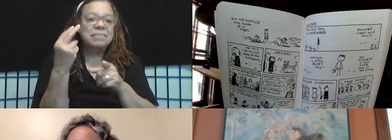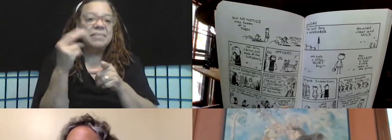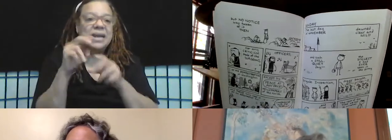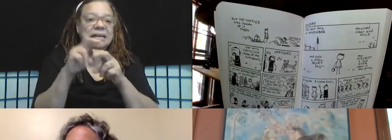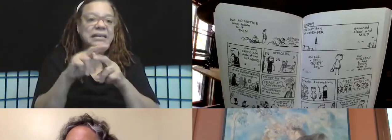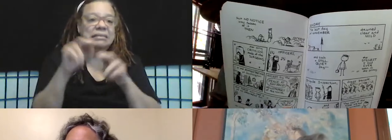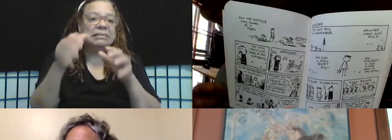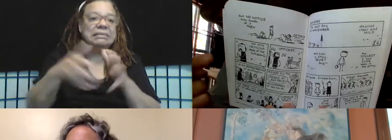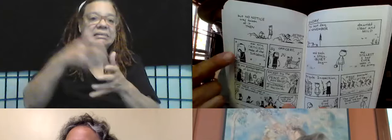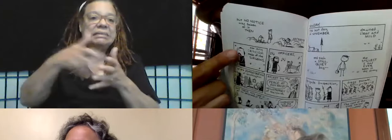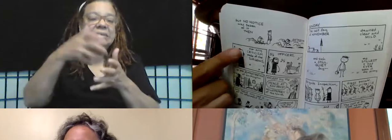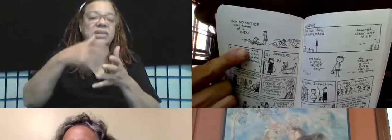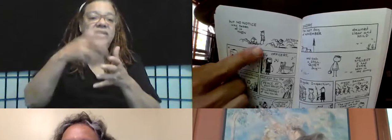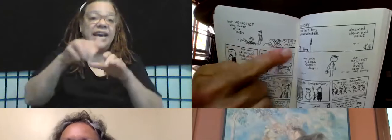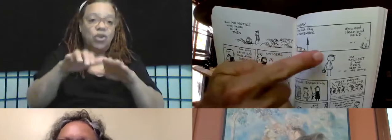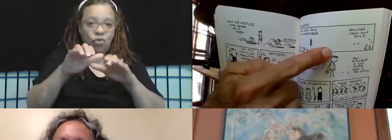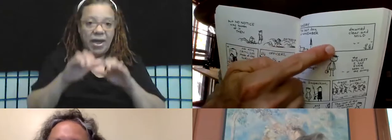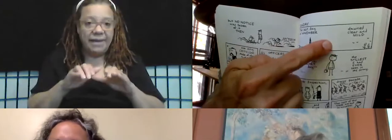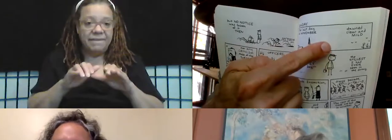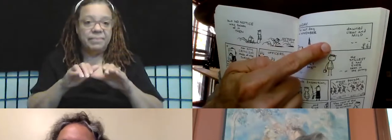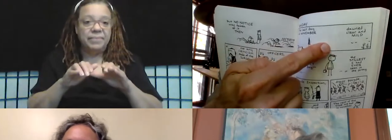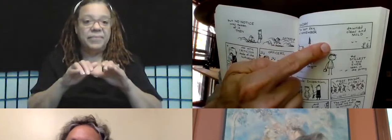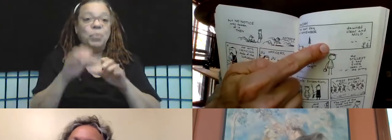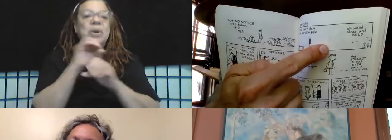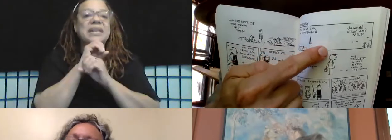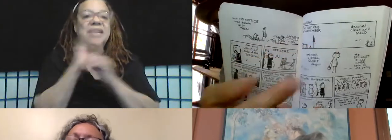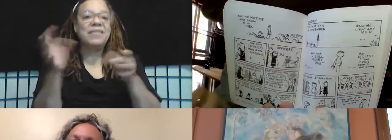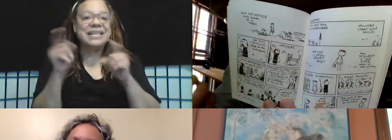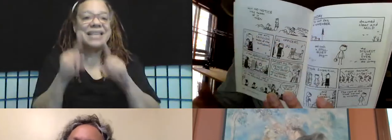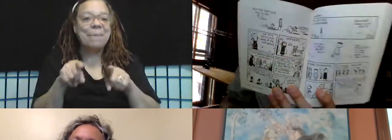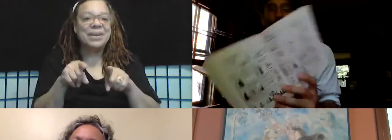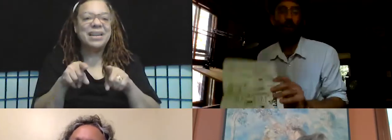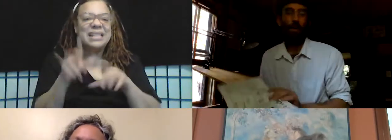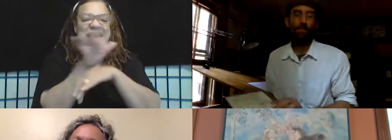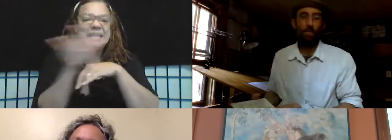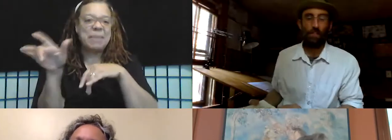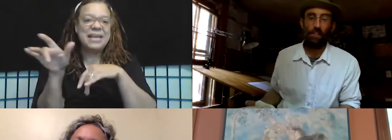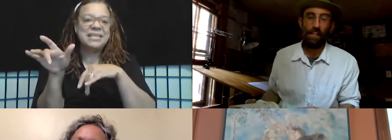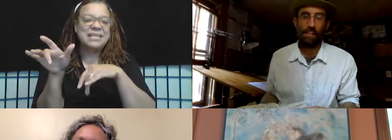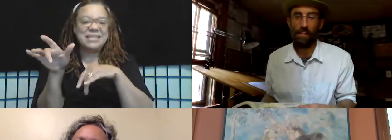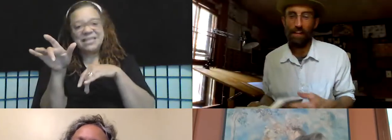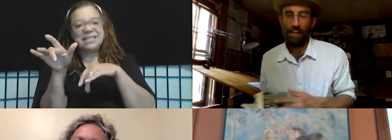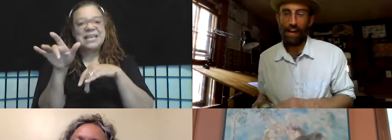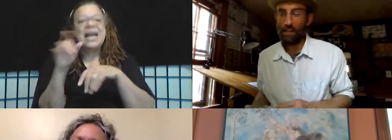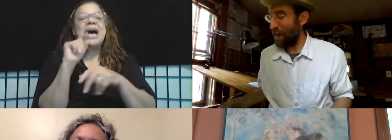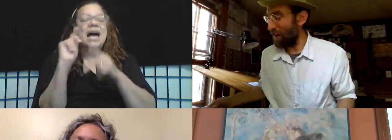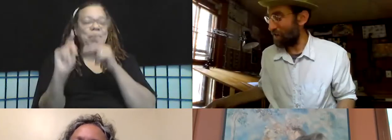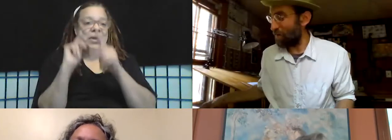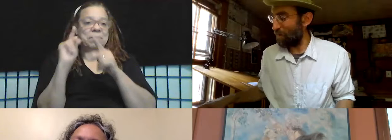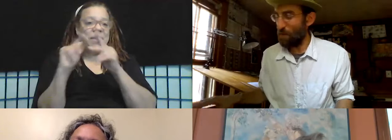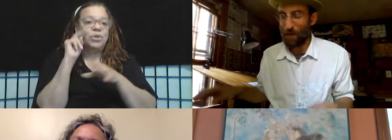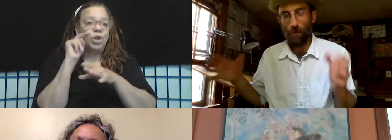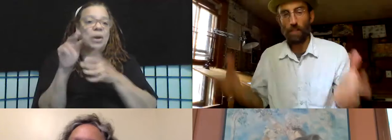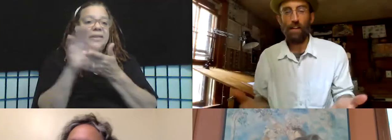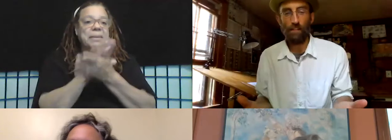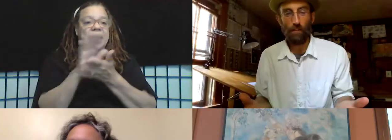So yet another grim example. Or a day when nothing's happening. There's a lot of space there. I wanted people to look at the at the page